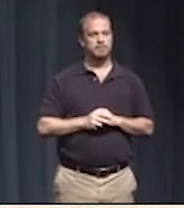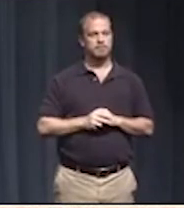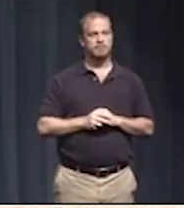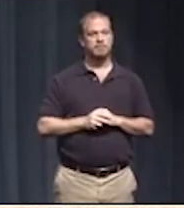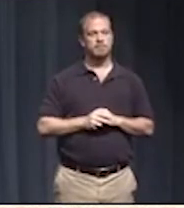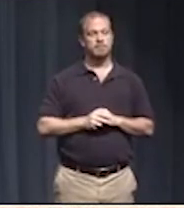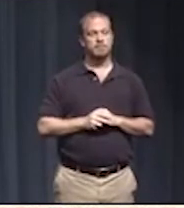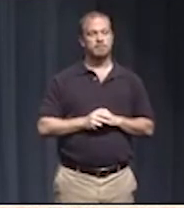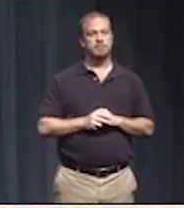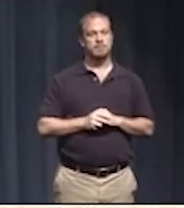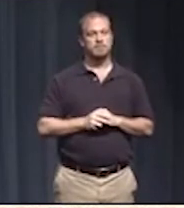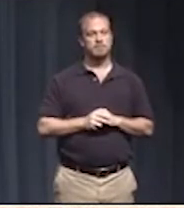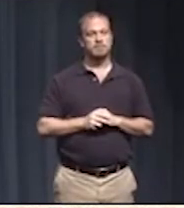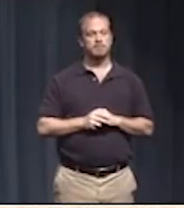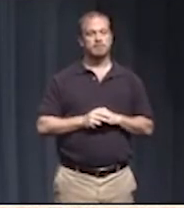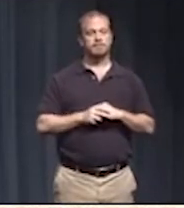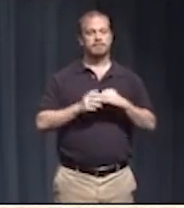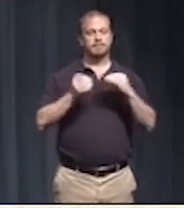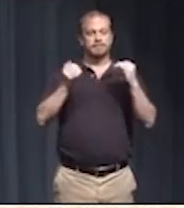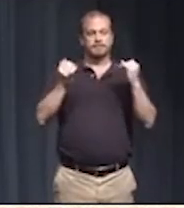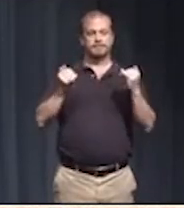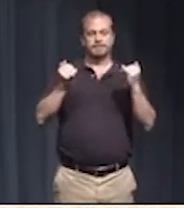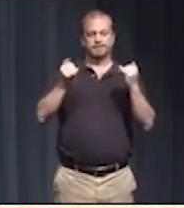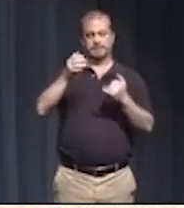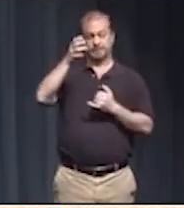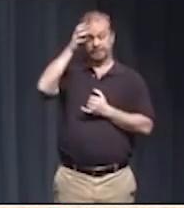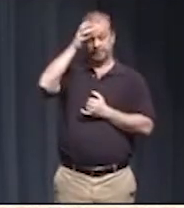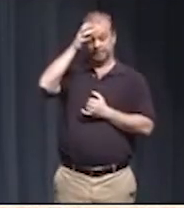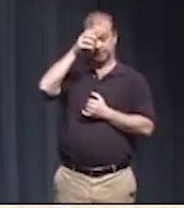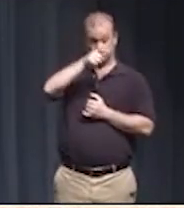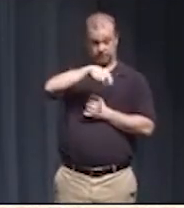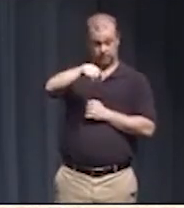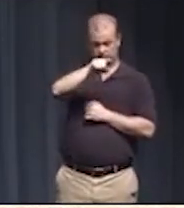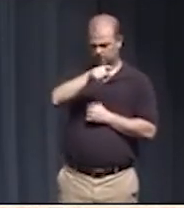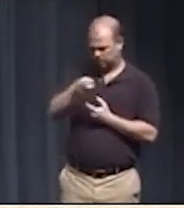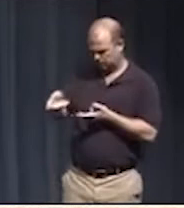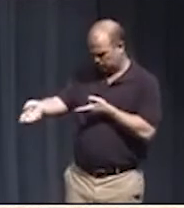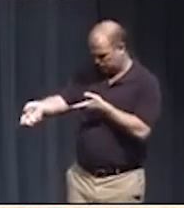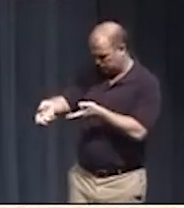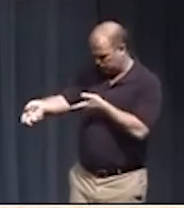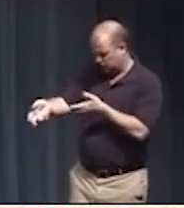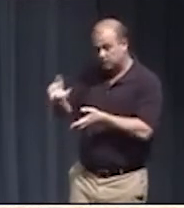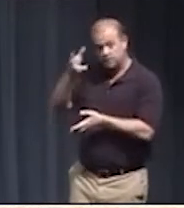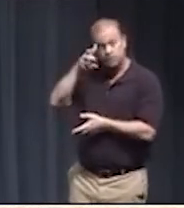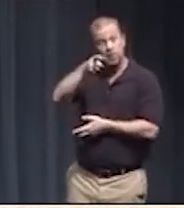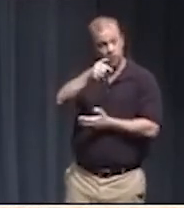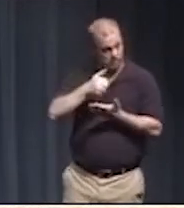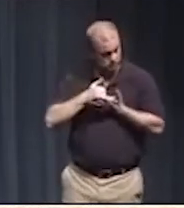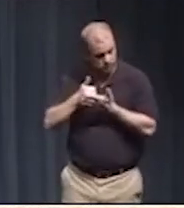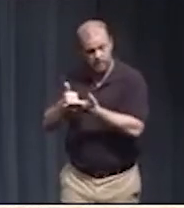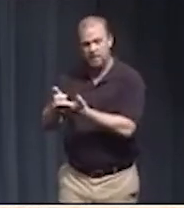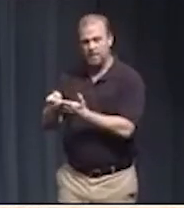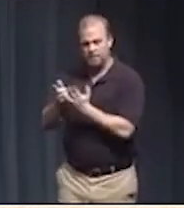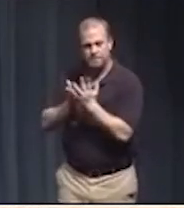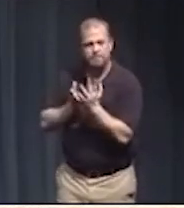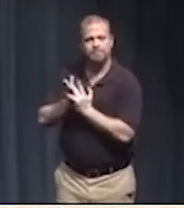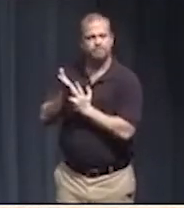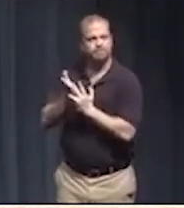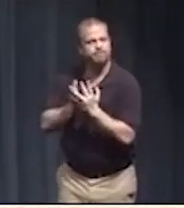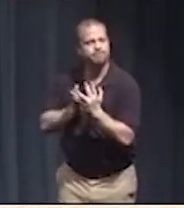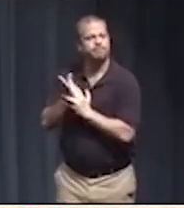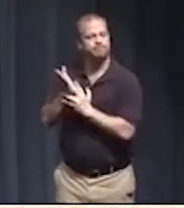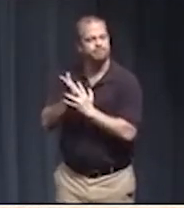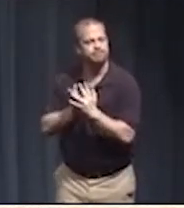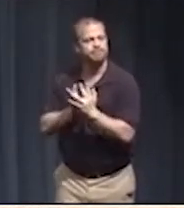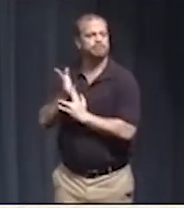Now, let's talk about dealing with dad. Because you can help your dad past this. You can help him